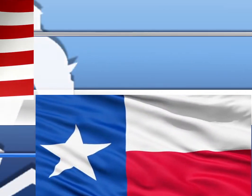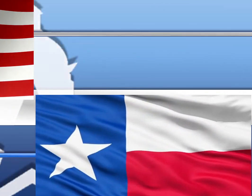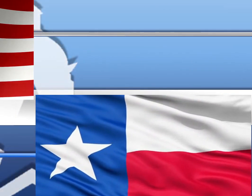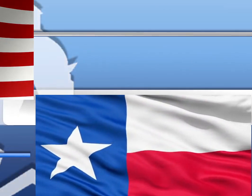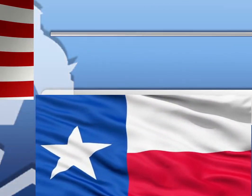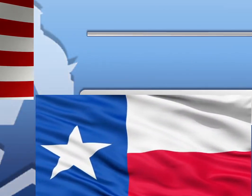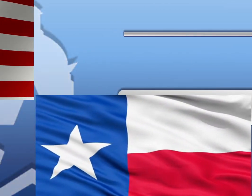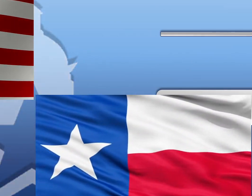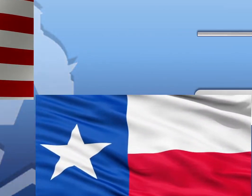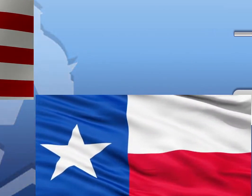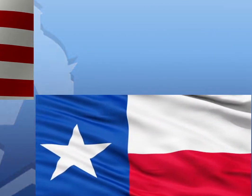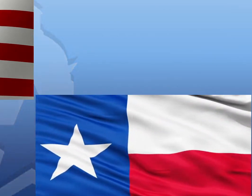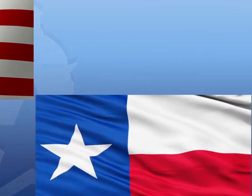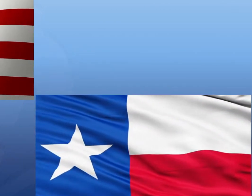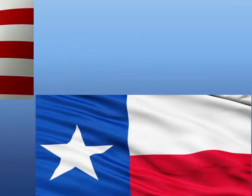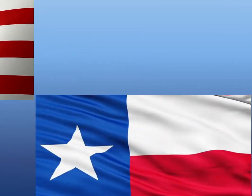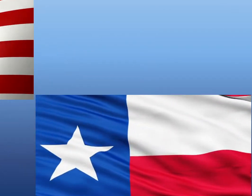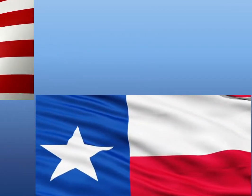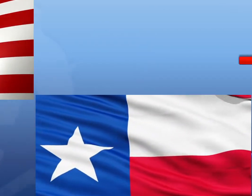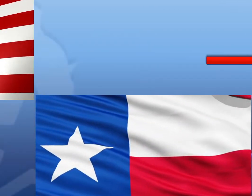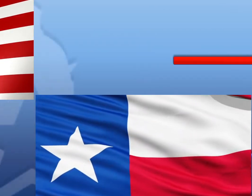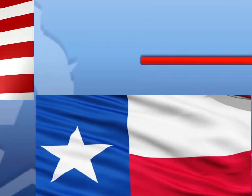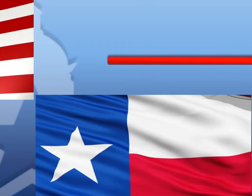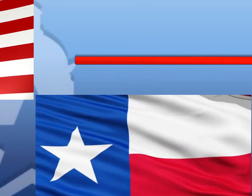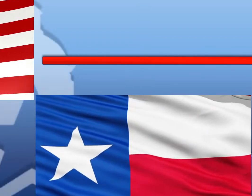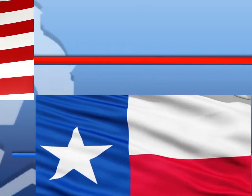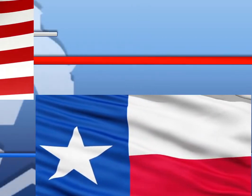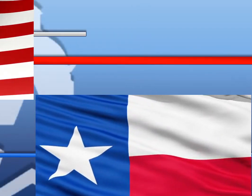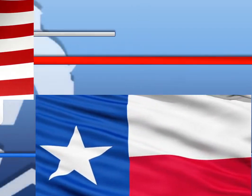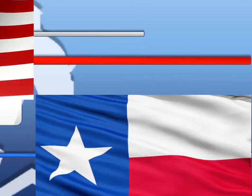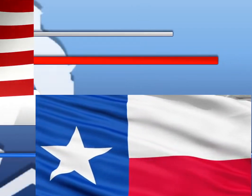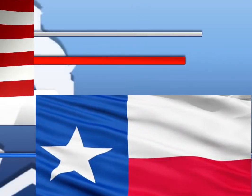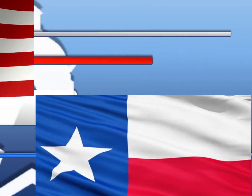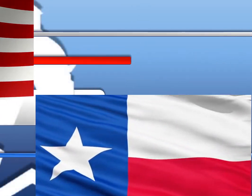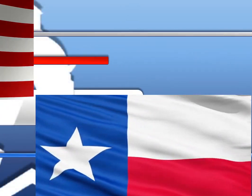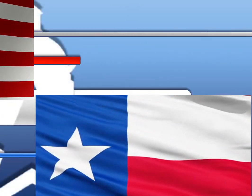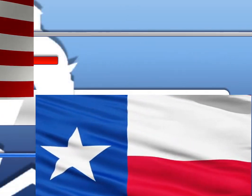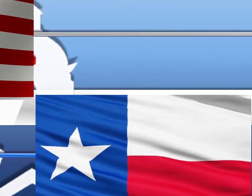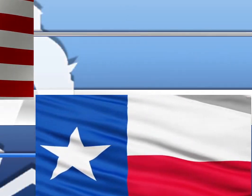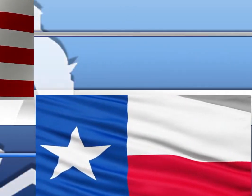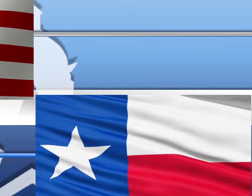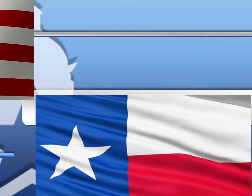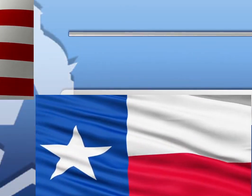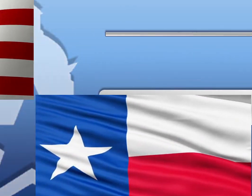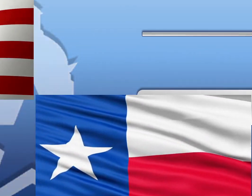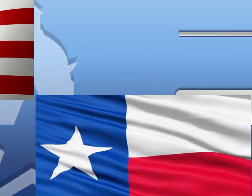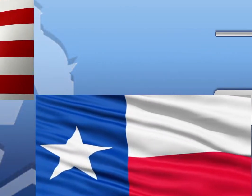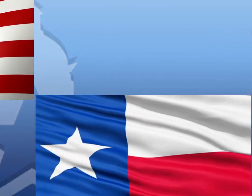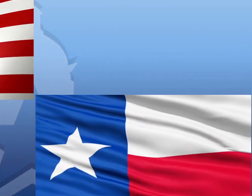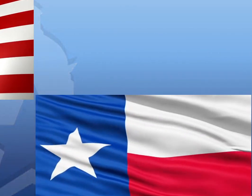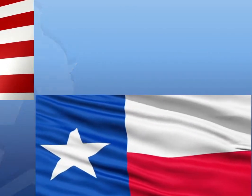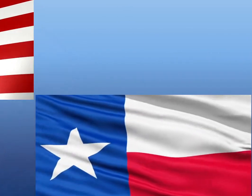thee, Texas, one state, under God, one and indivisible.